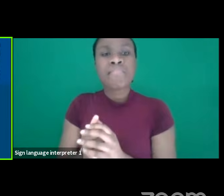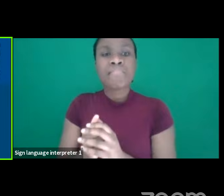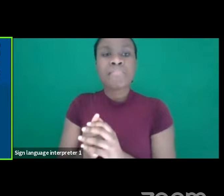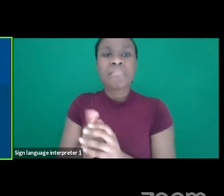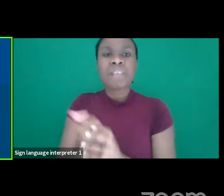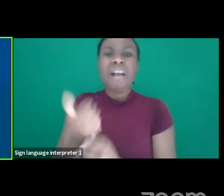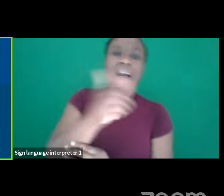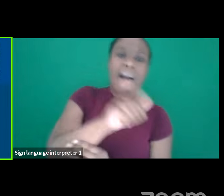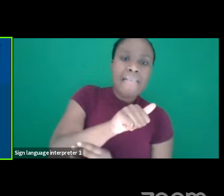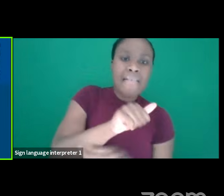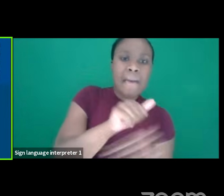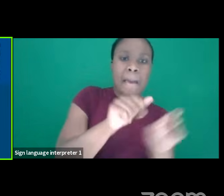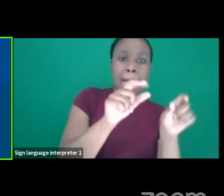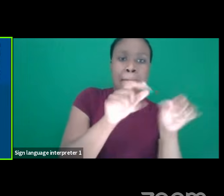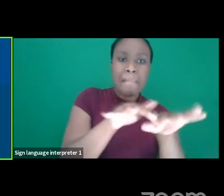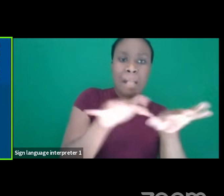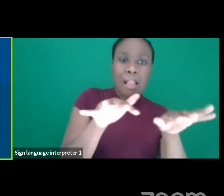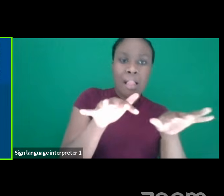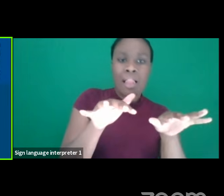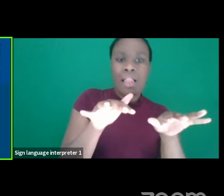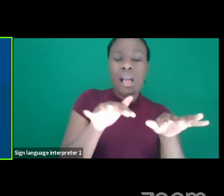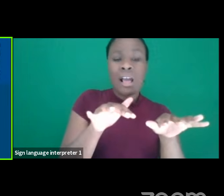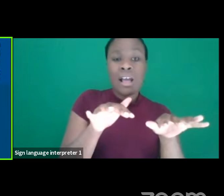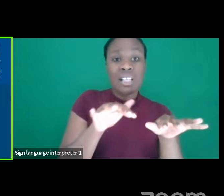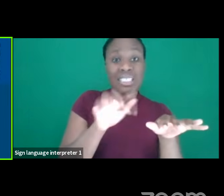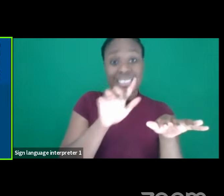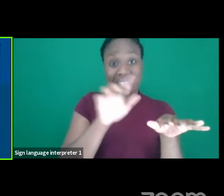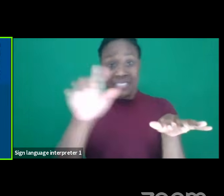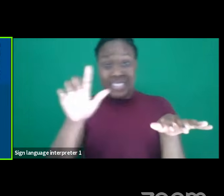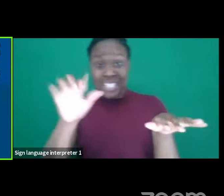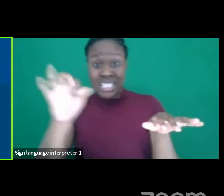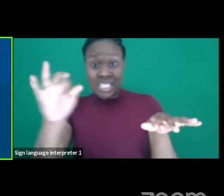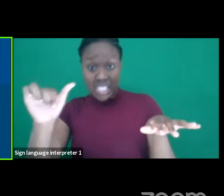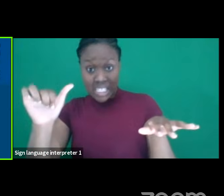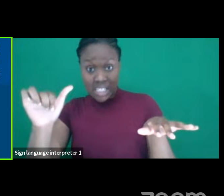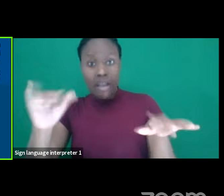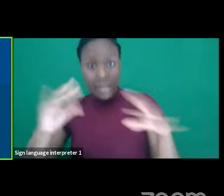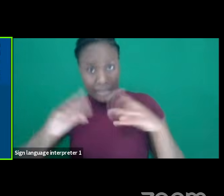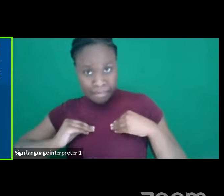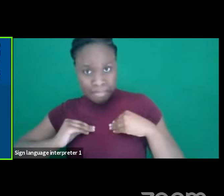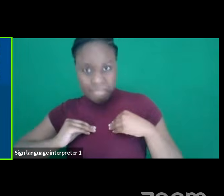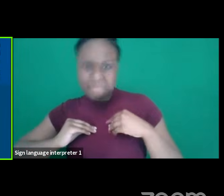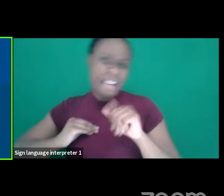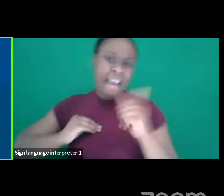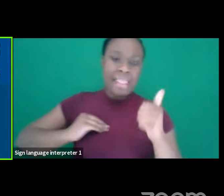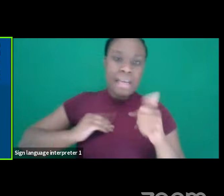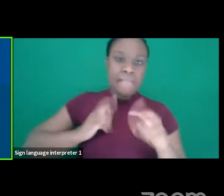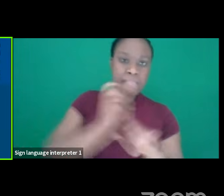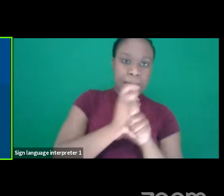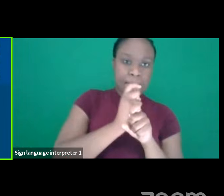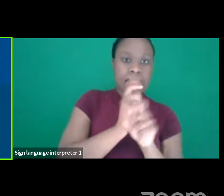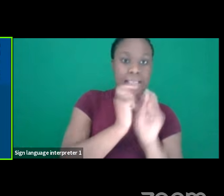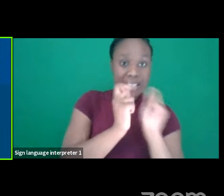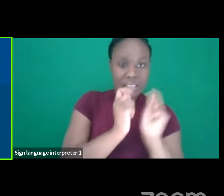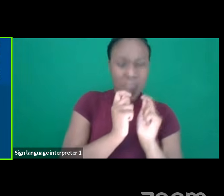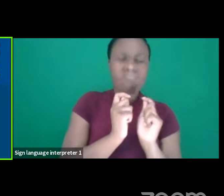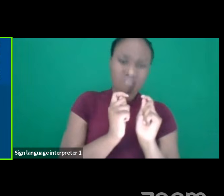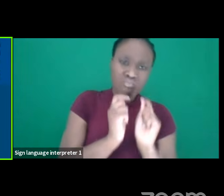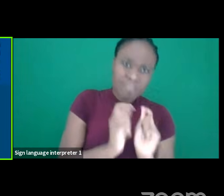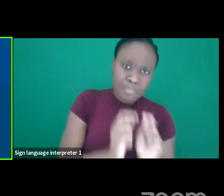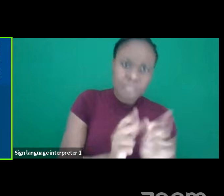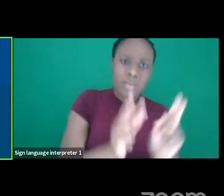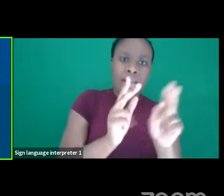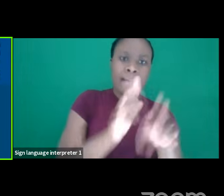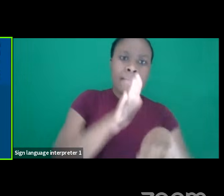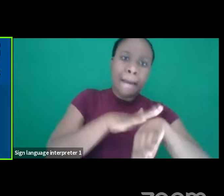had an opportunity, who did not accept them as they were, they had an opportunity to then amend those